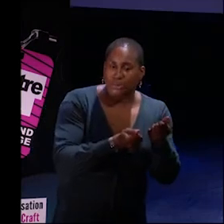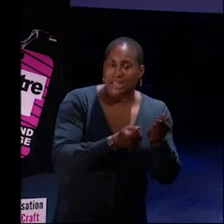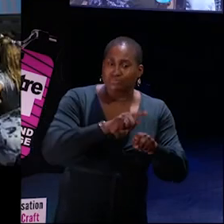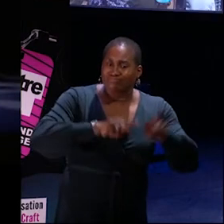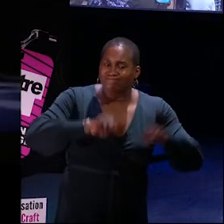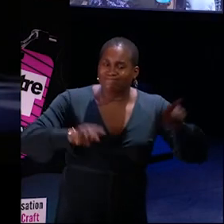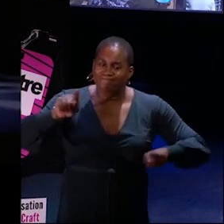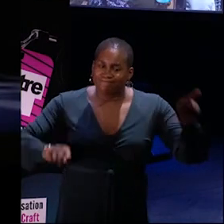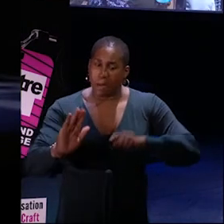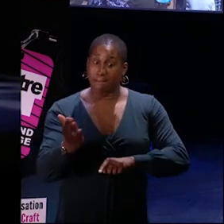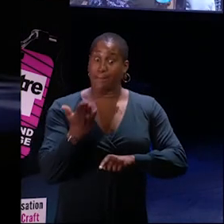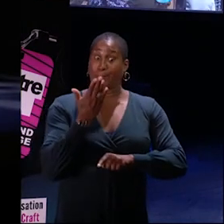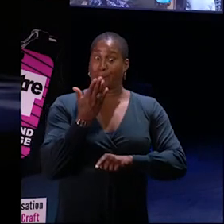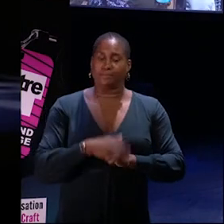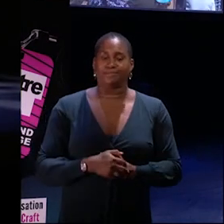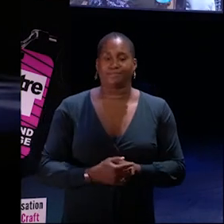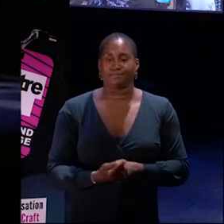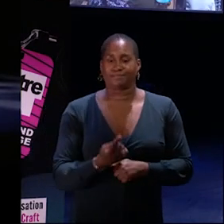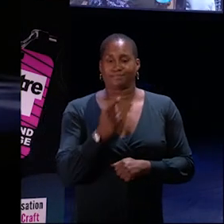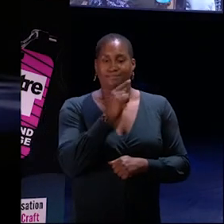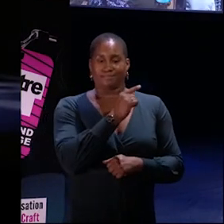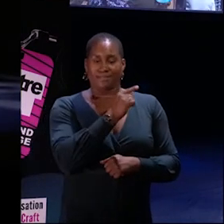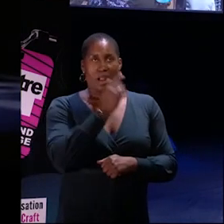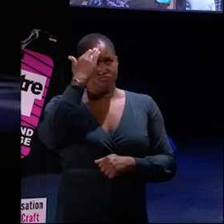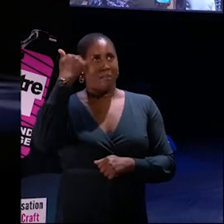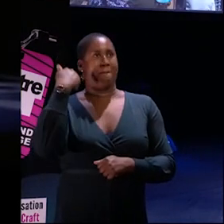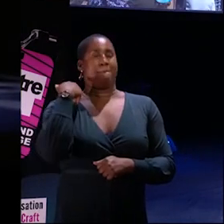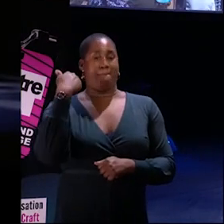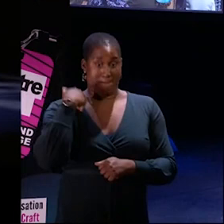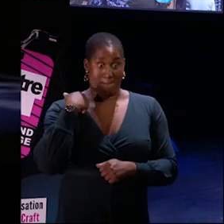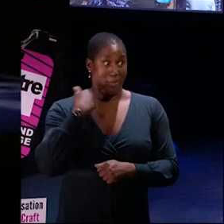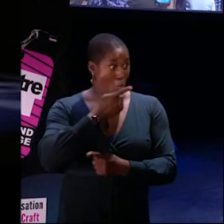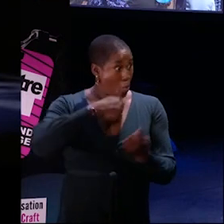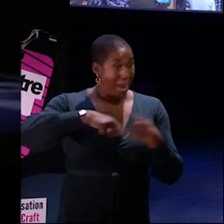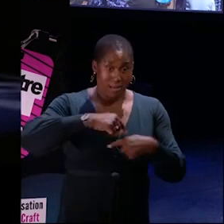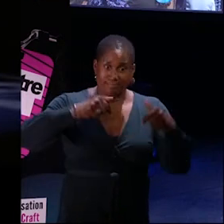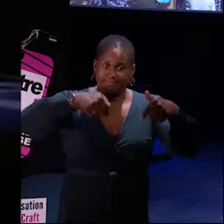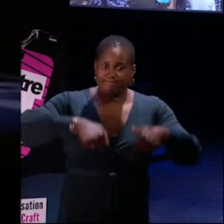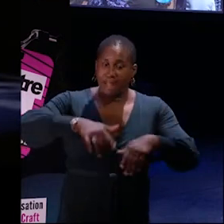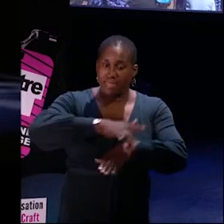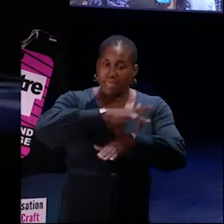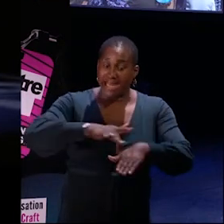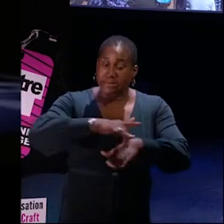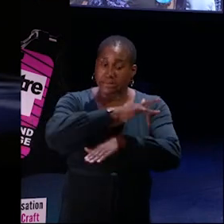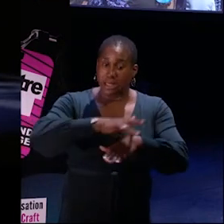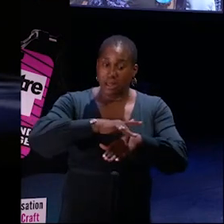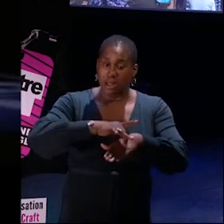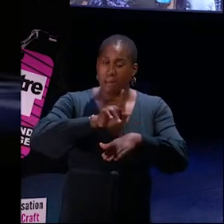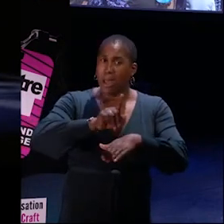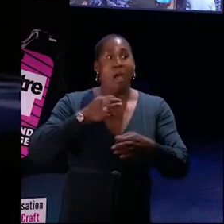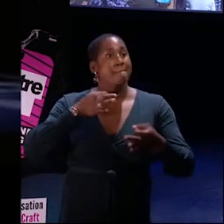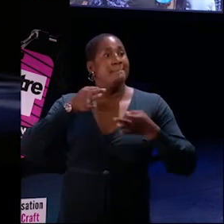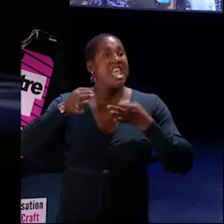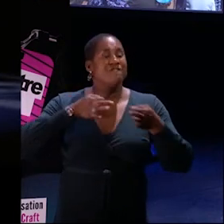it. And then this was just again to remind me, just to say, we're here in a theatre, but actually sort of the performing arts